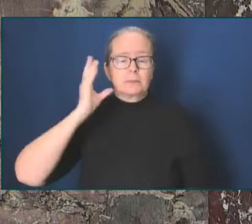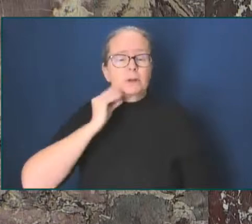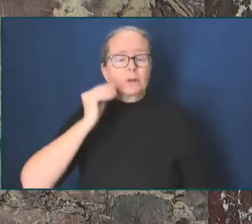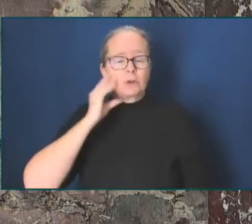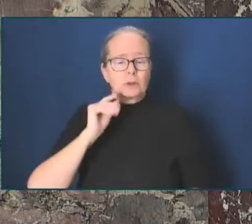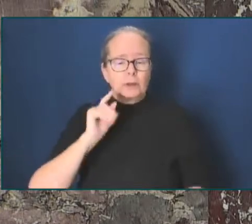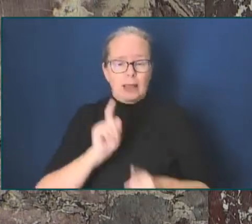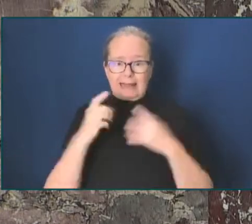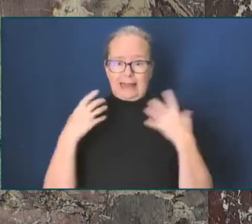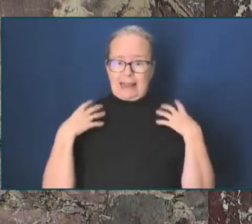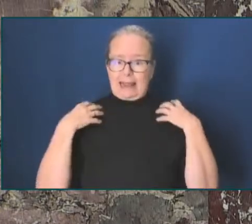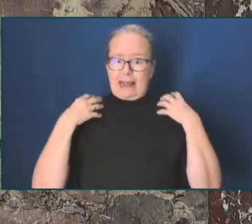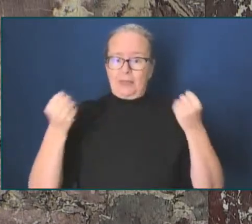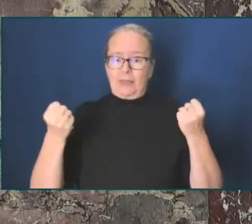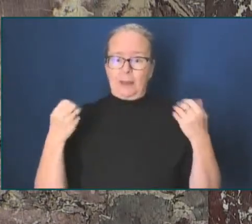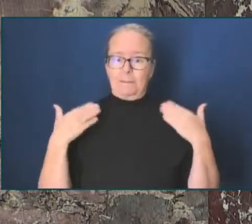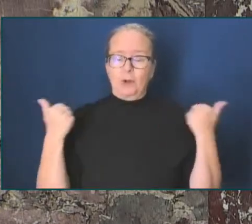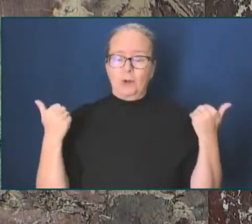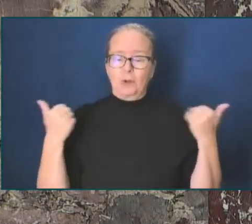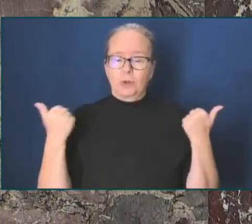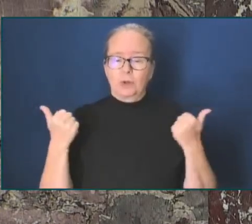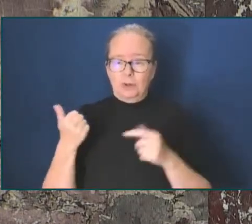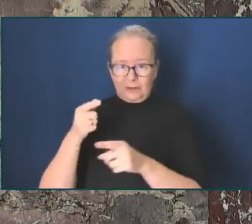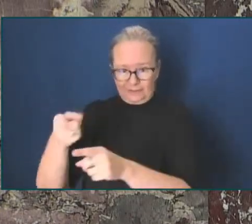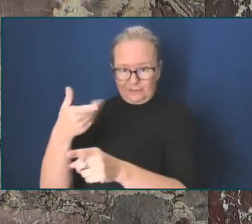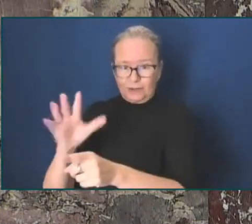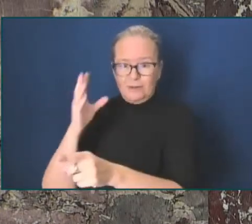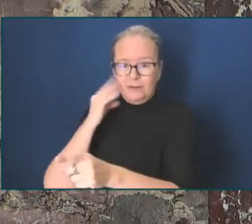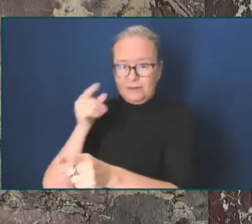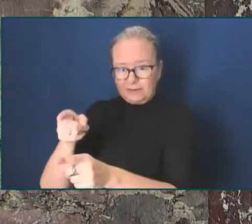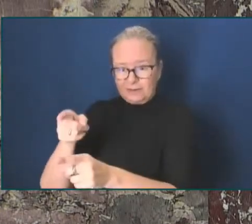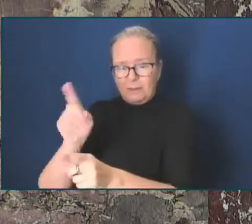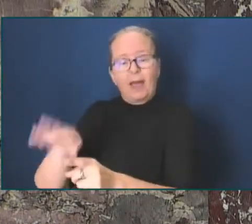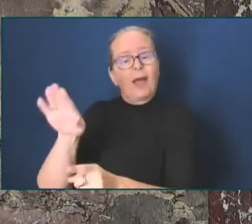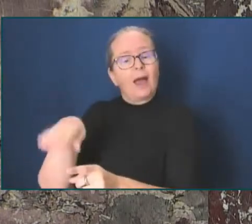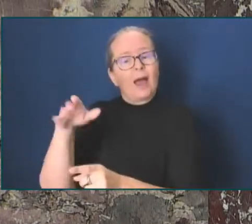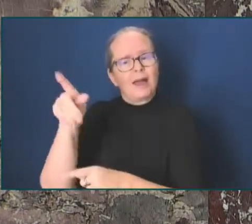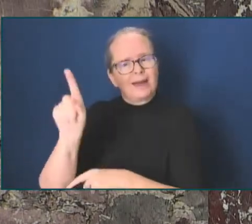health authorities to absorb $360 million in cuts.